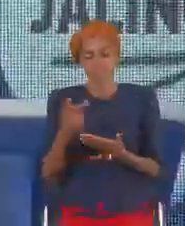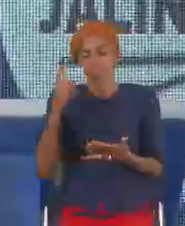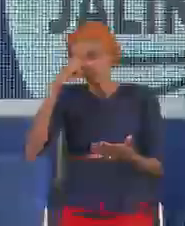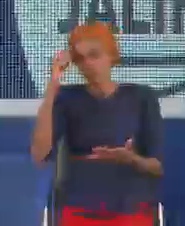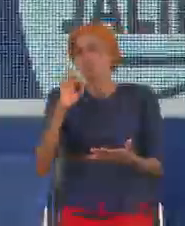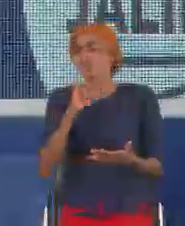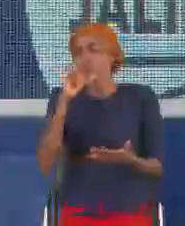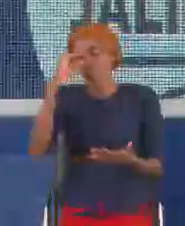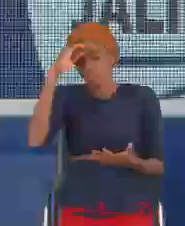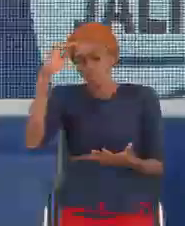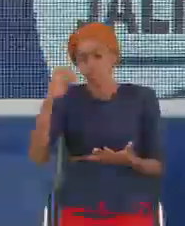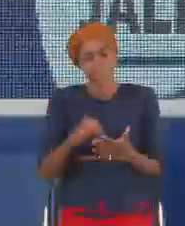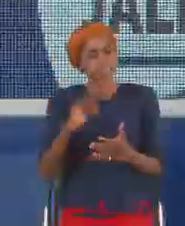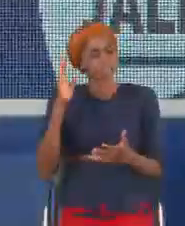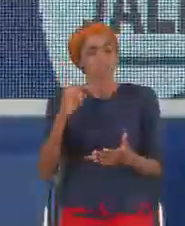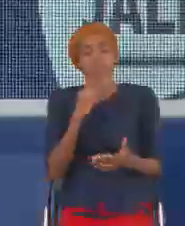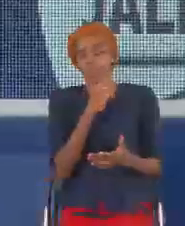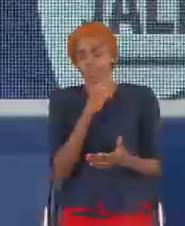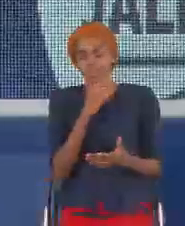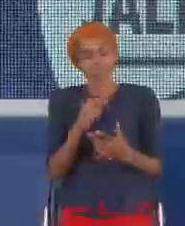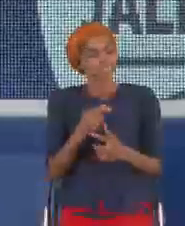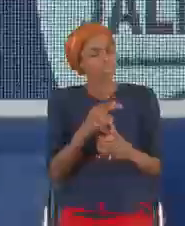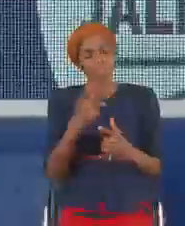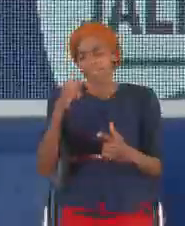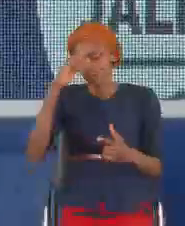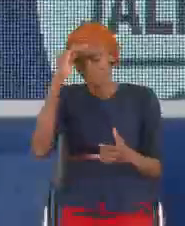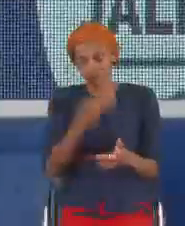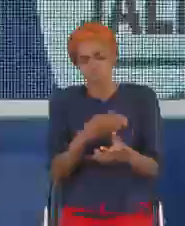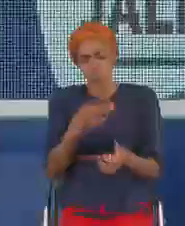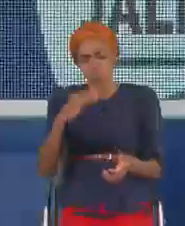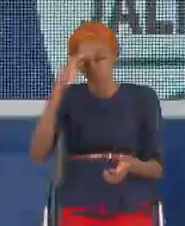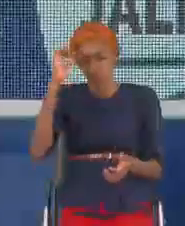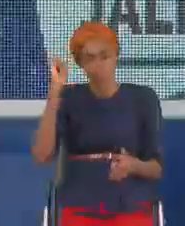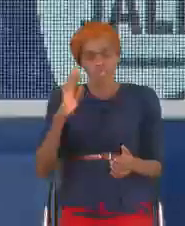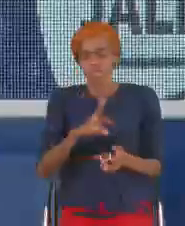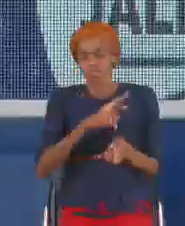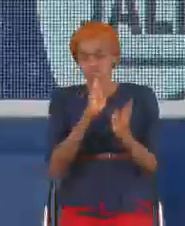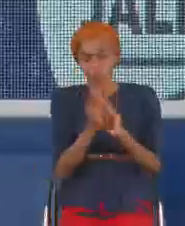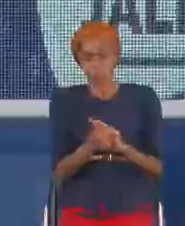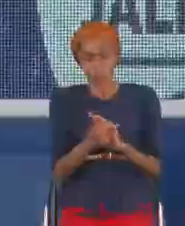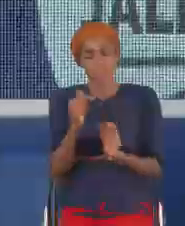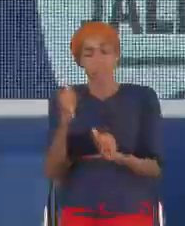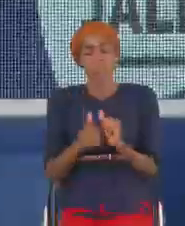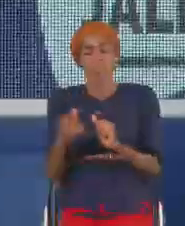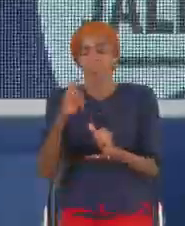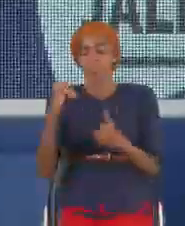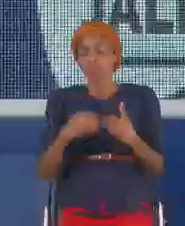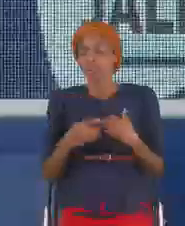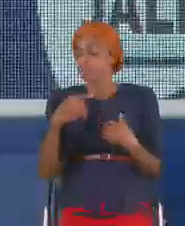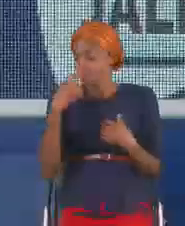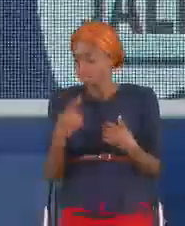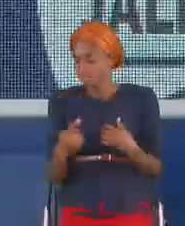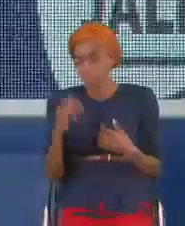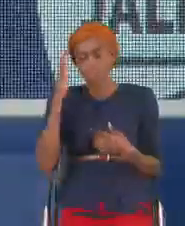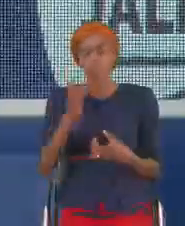not a man that you lie, neither the son of man that you repent. Everything you have said